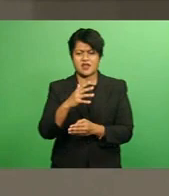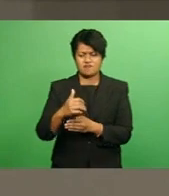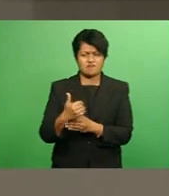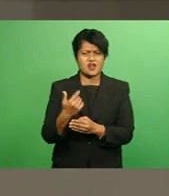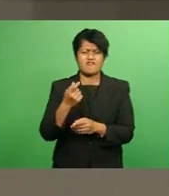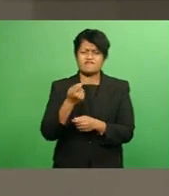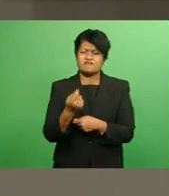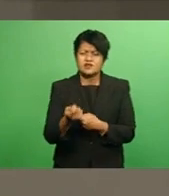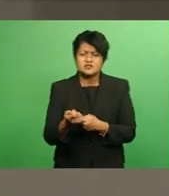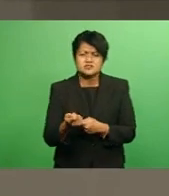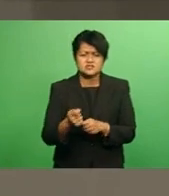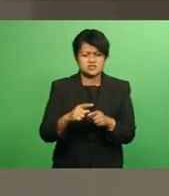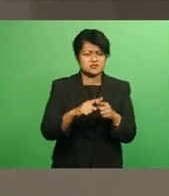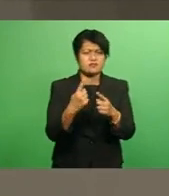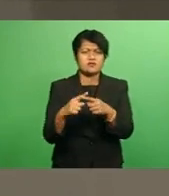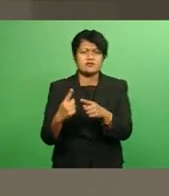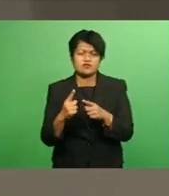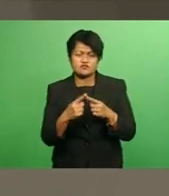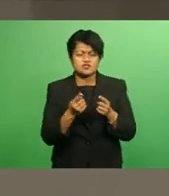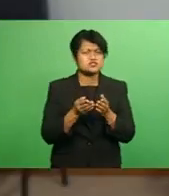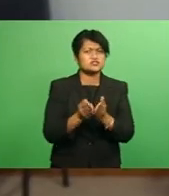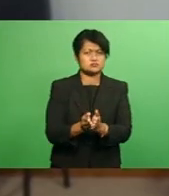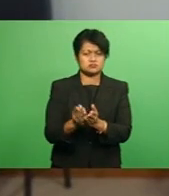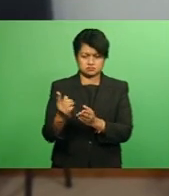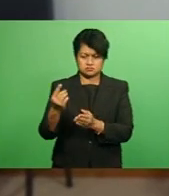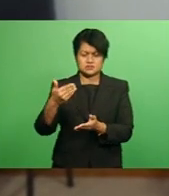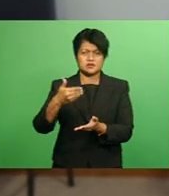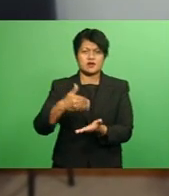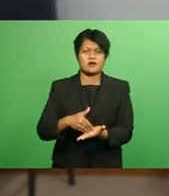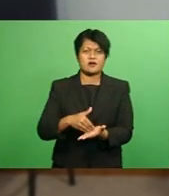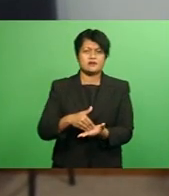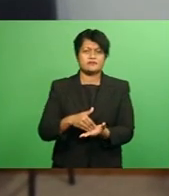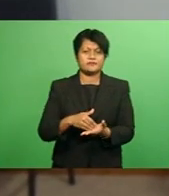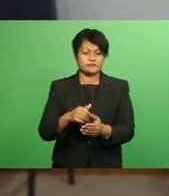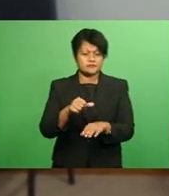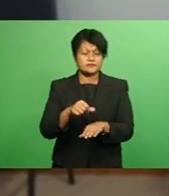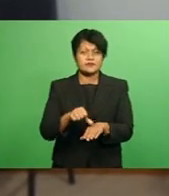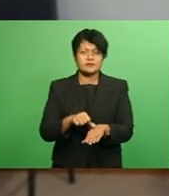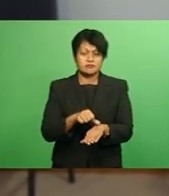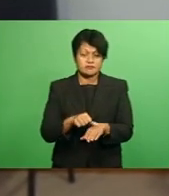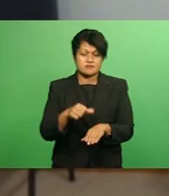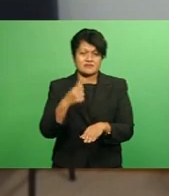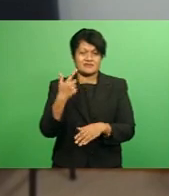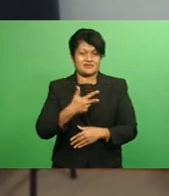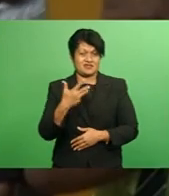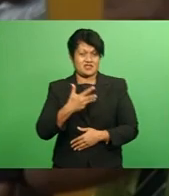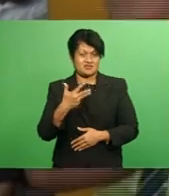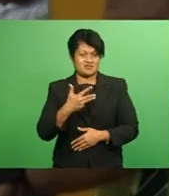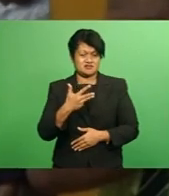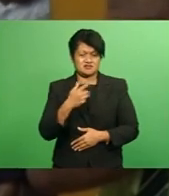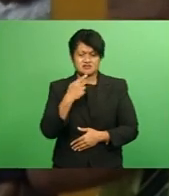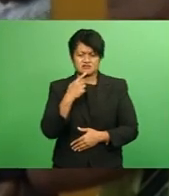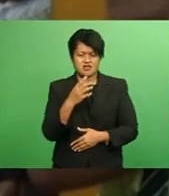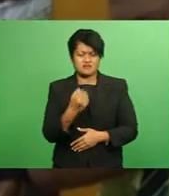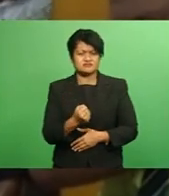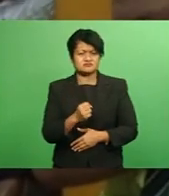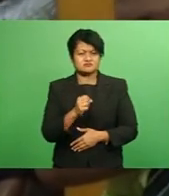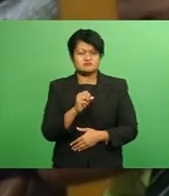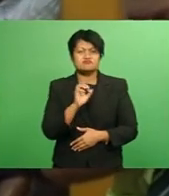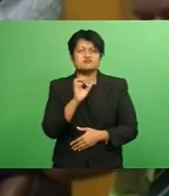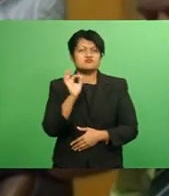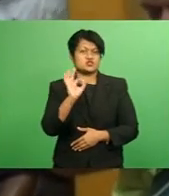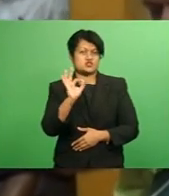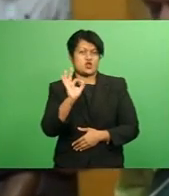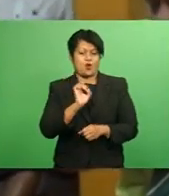you've got the oil tankers that are coming through. So April 19th will mark a year with zero community transmissions of COVID-19